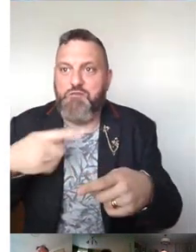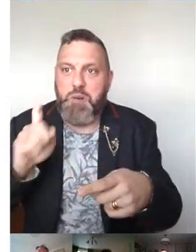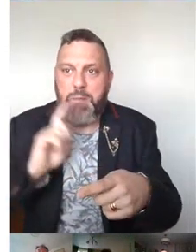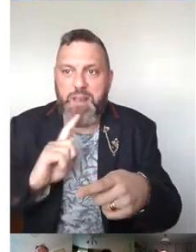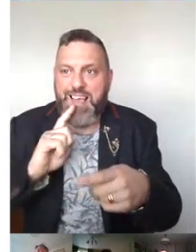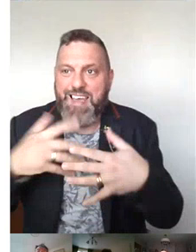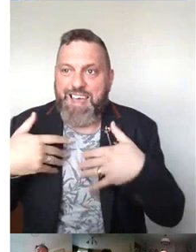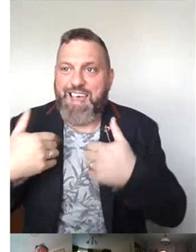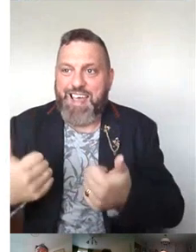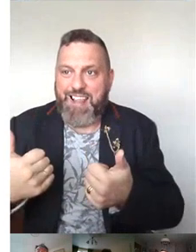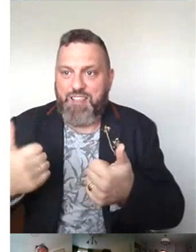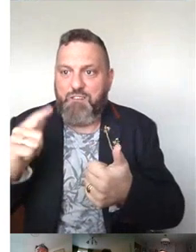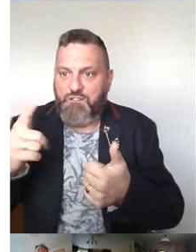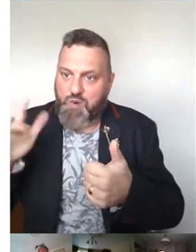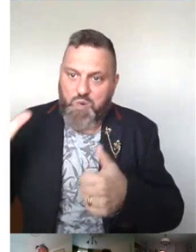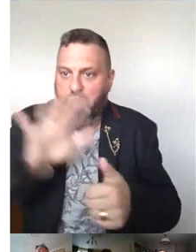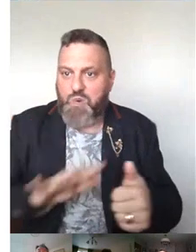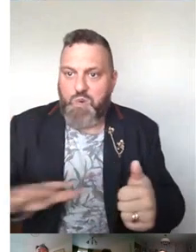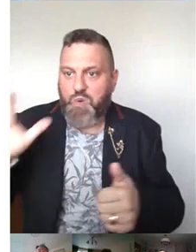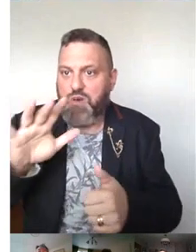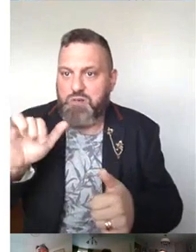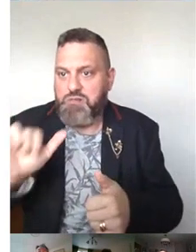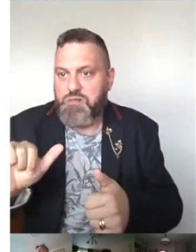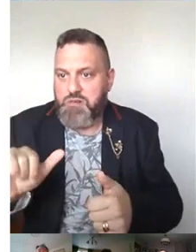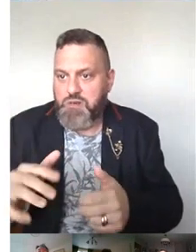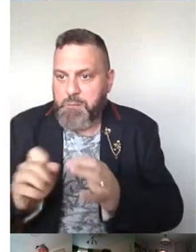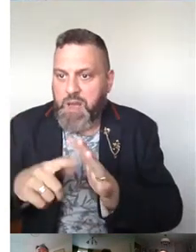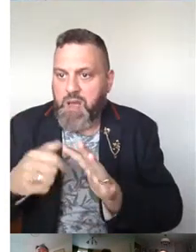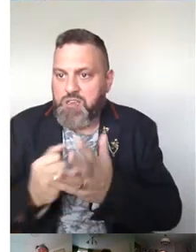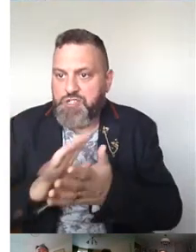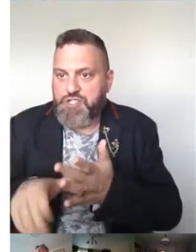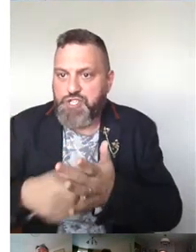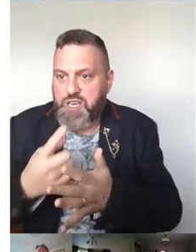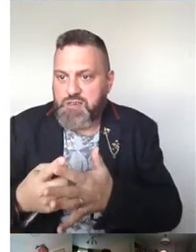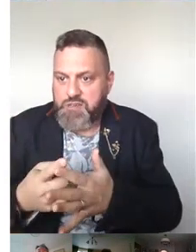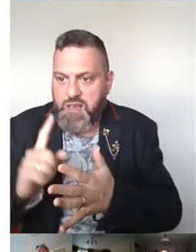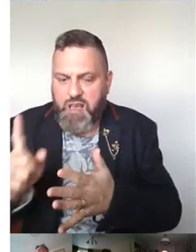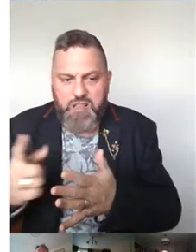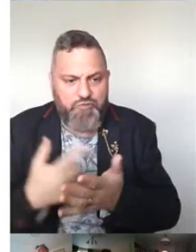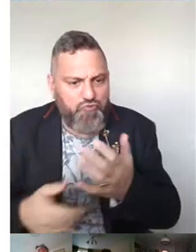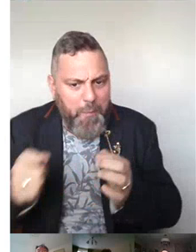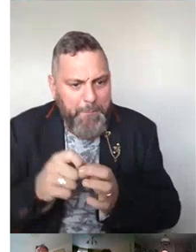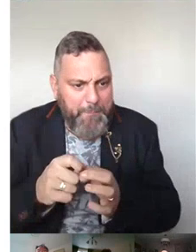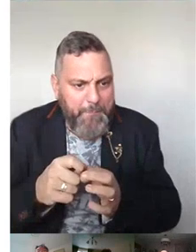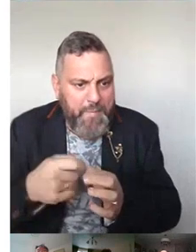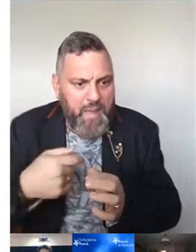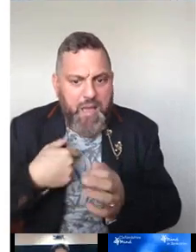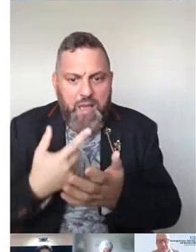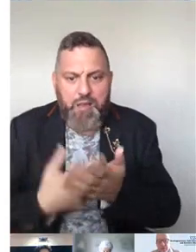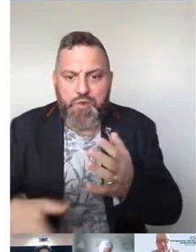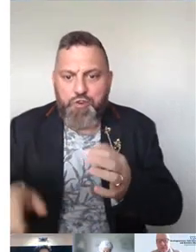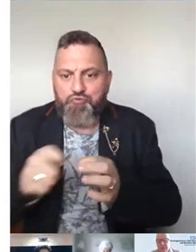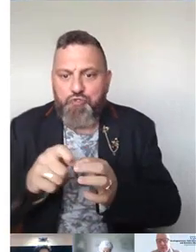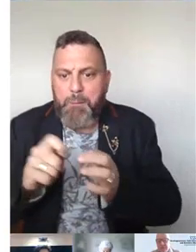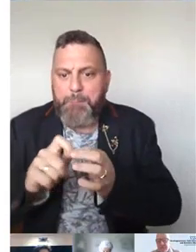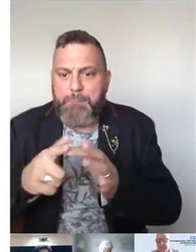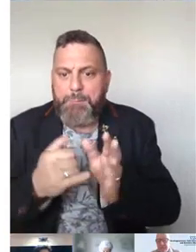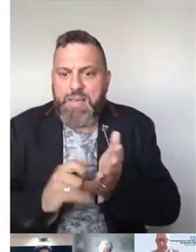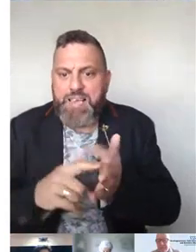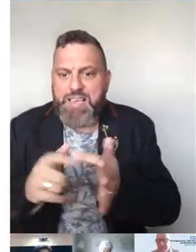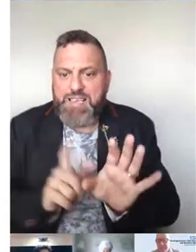Wokingham, West Berkshire and Reading. Thank you. And Rob Beasley. Hi, I'm Rob Beasley. I'm the Interim Director for